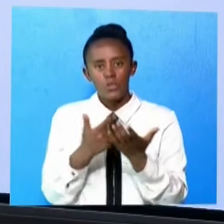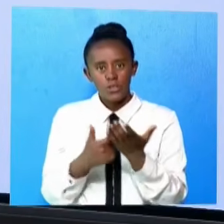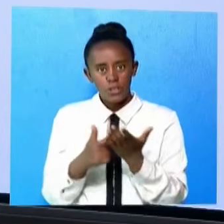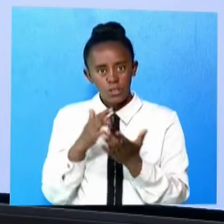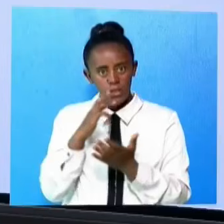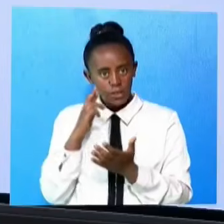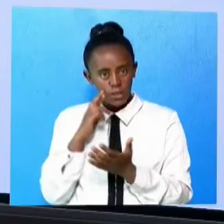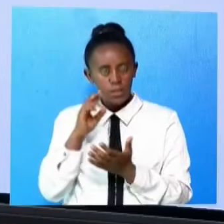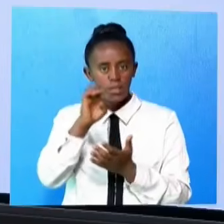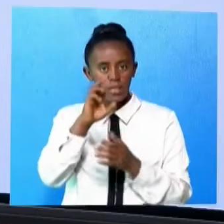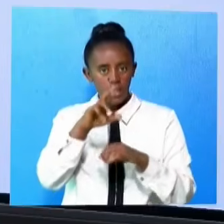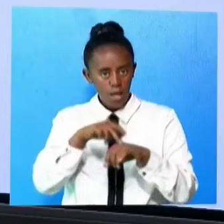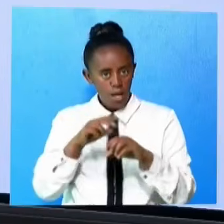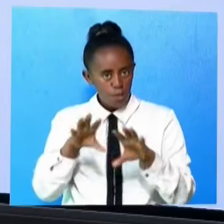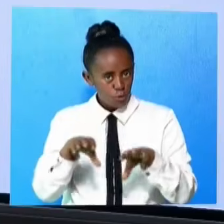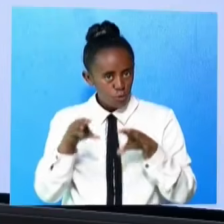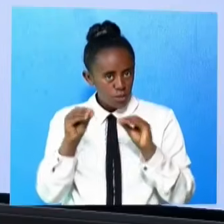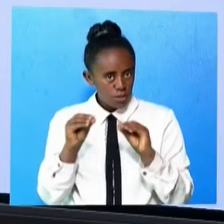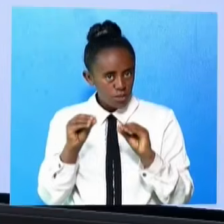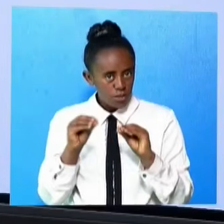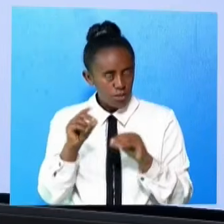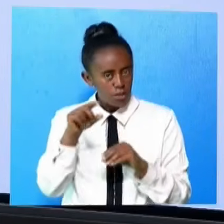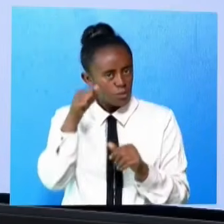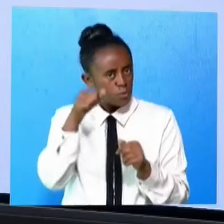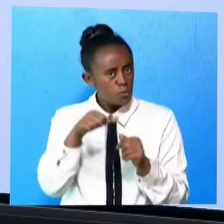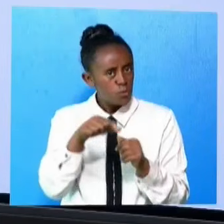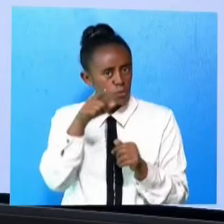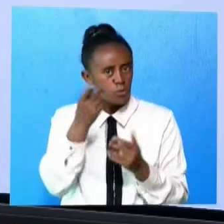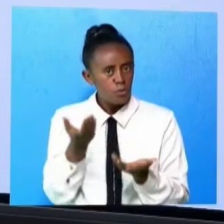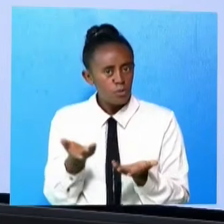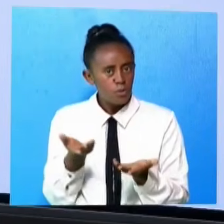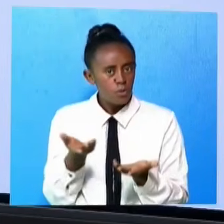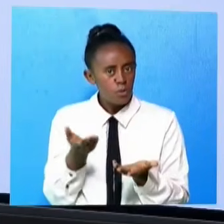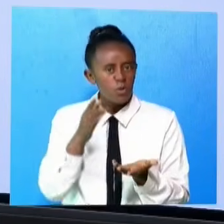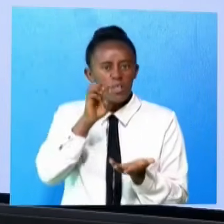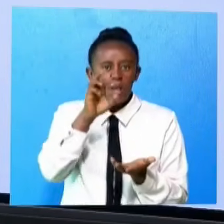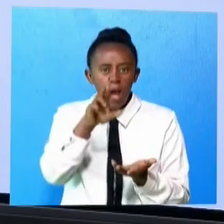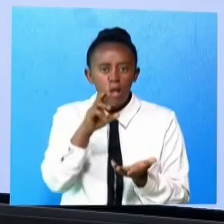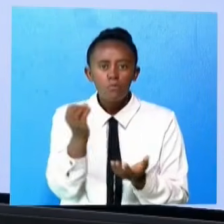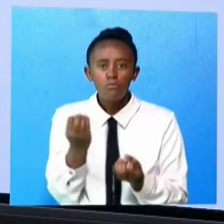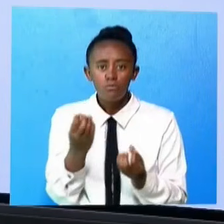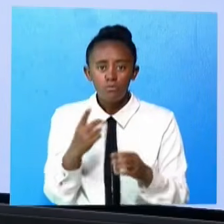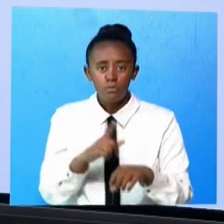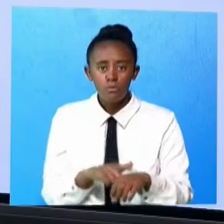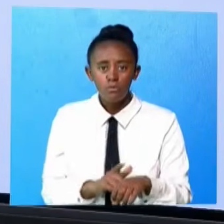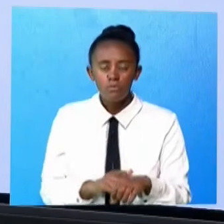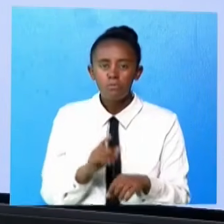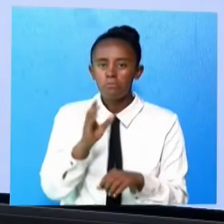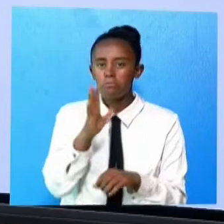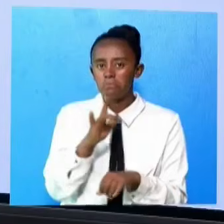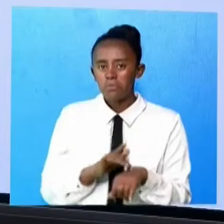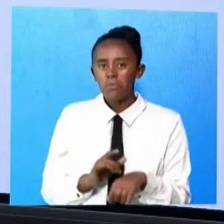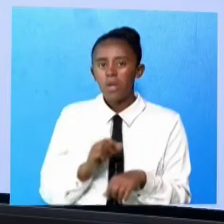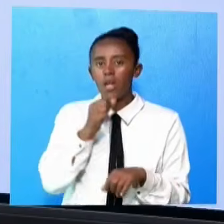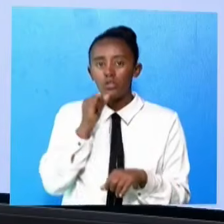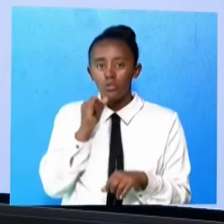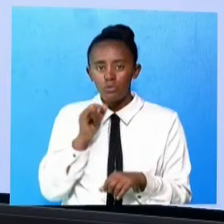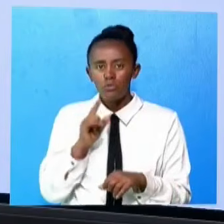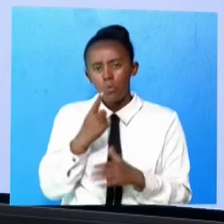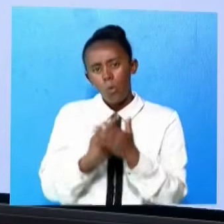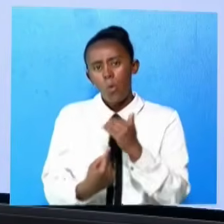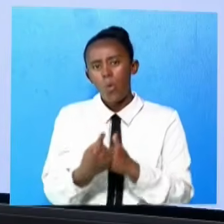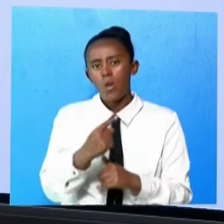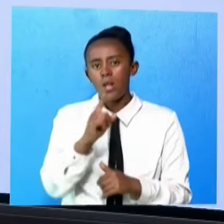that is ER, students, I remember that ER usually a kind of adjectives that do have only